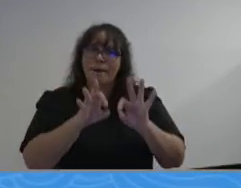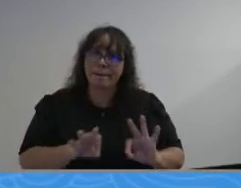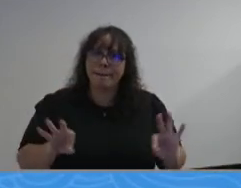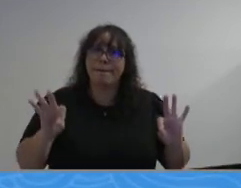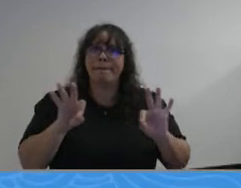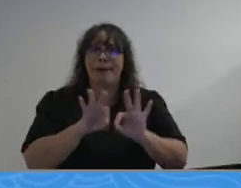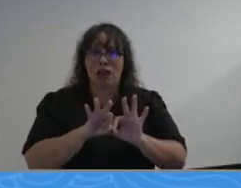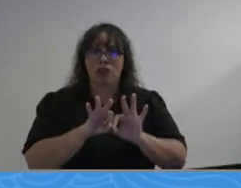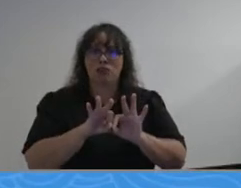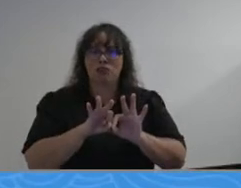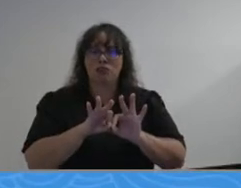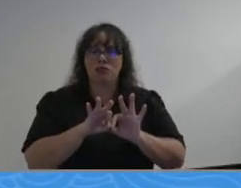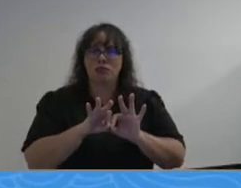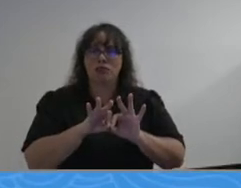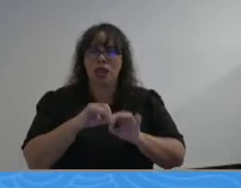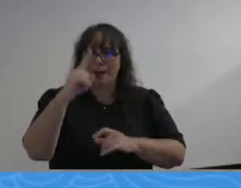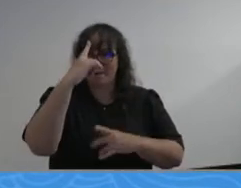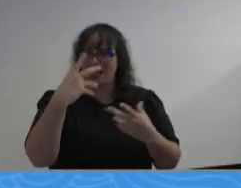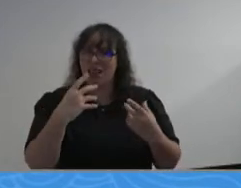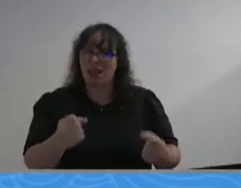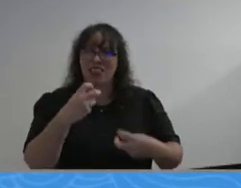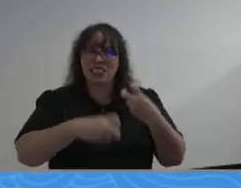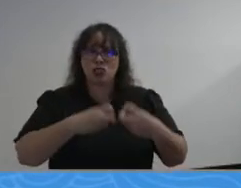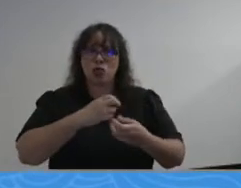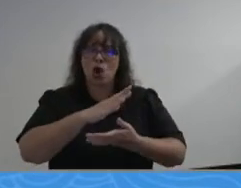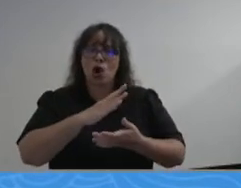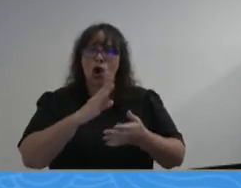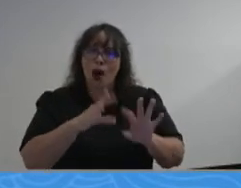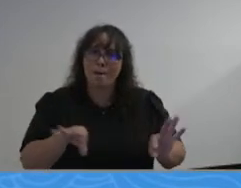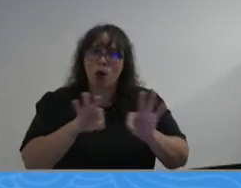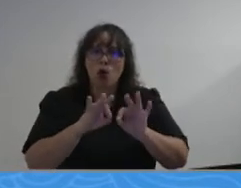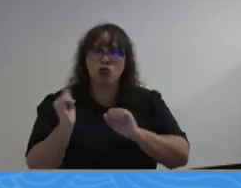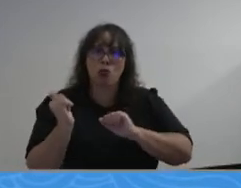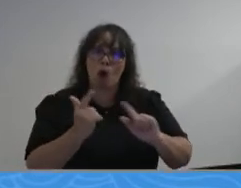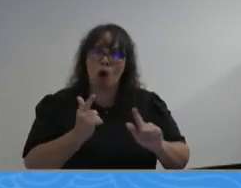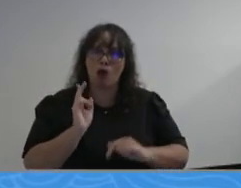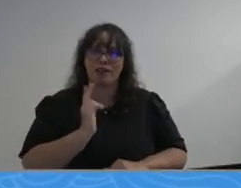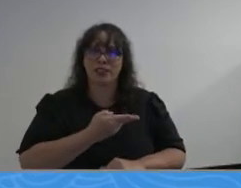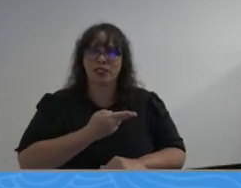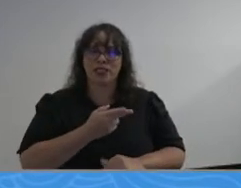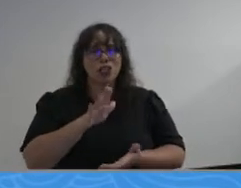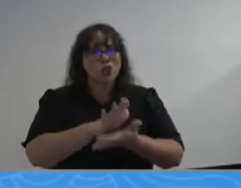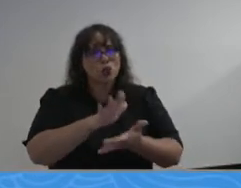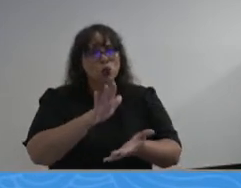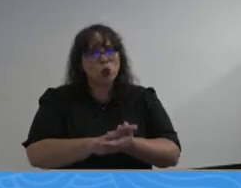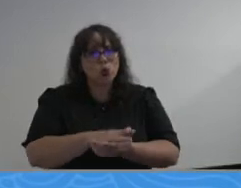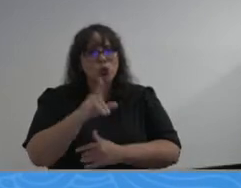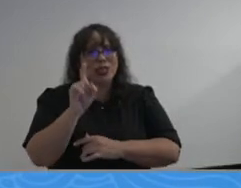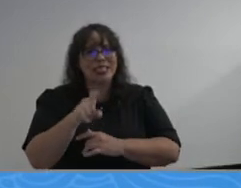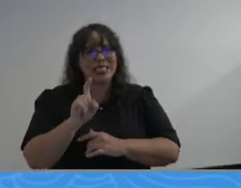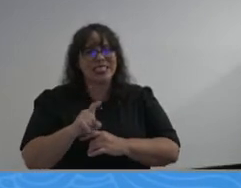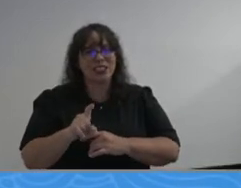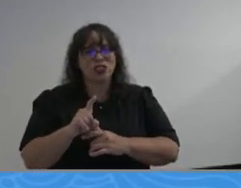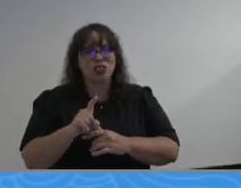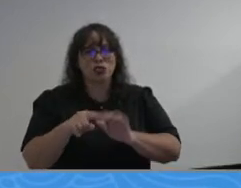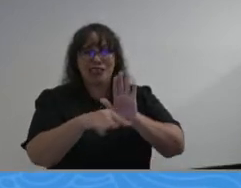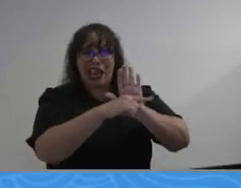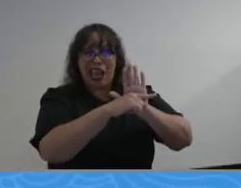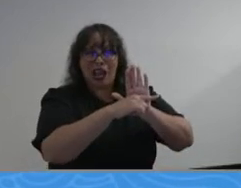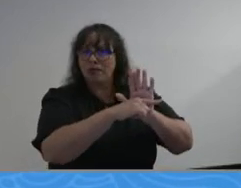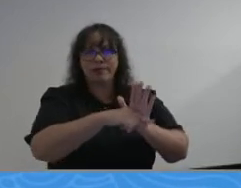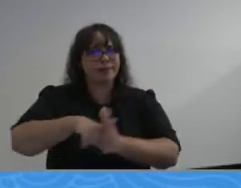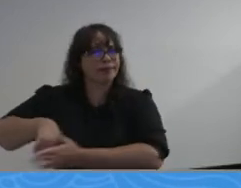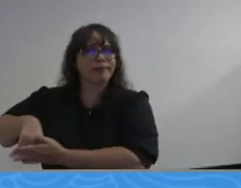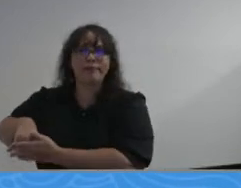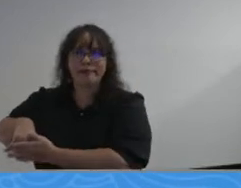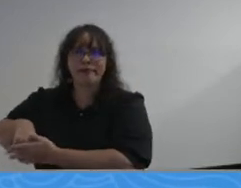matter. Mental health issues are important to all of us. And schools should be the laboratory that says we're going to destigmatize mental health. We're going to talk